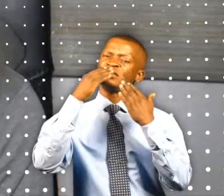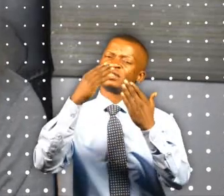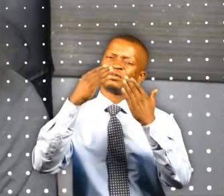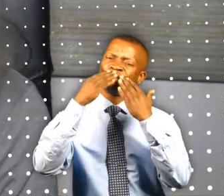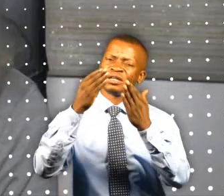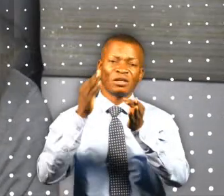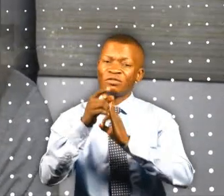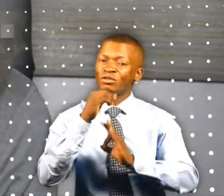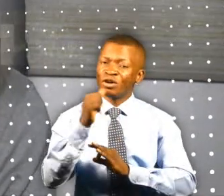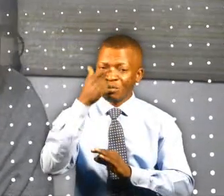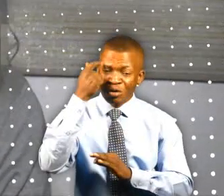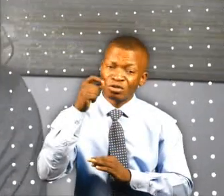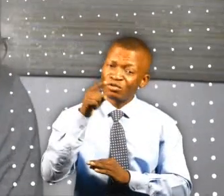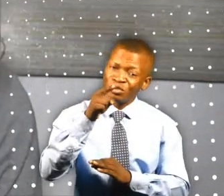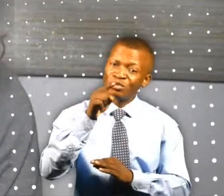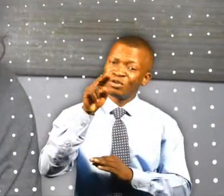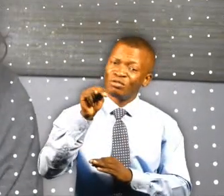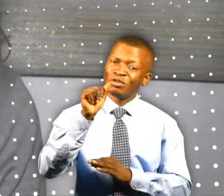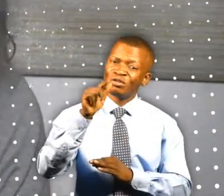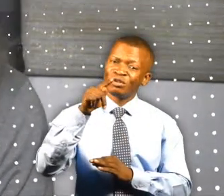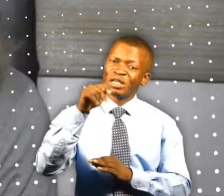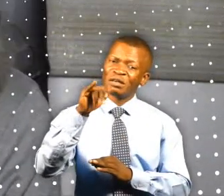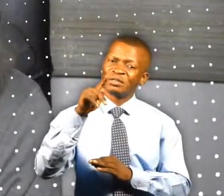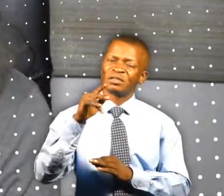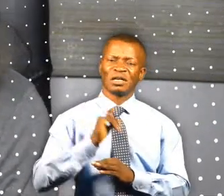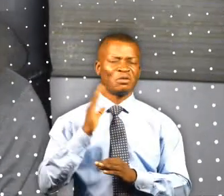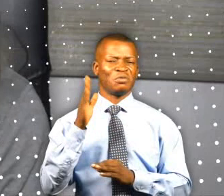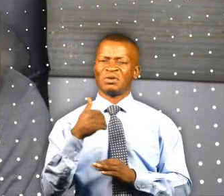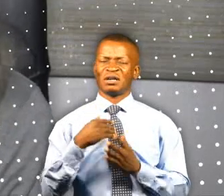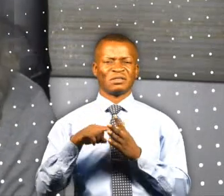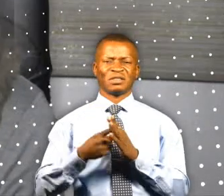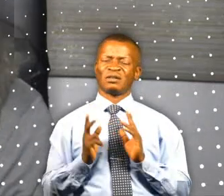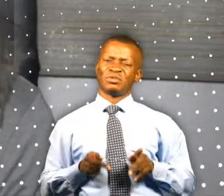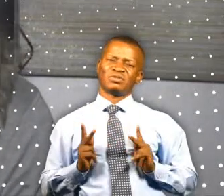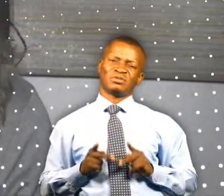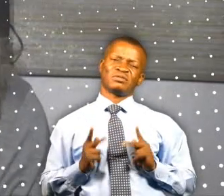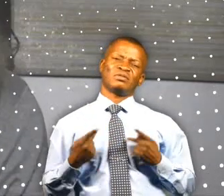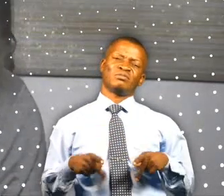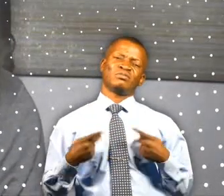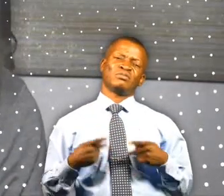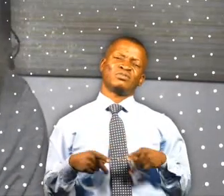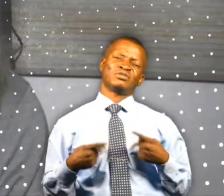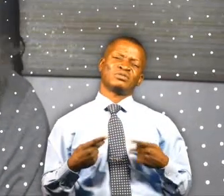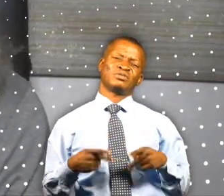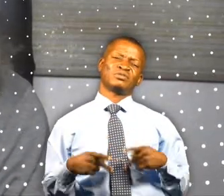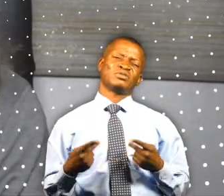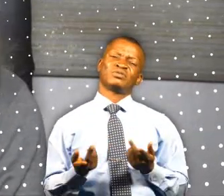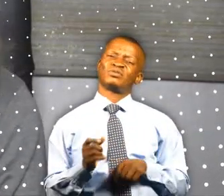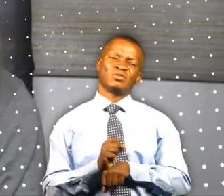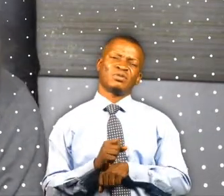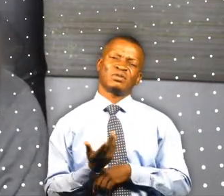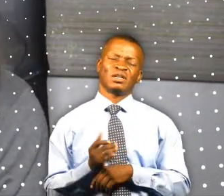they have done to me. Because if it's not because of them, now I could have started the prostitution work.